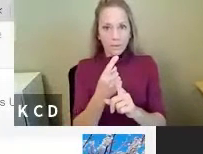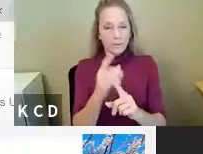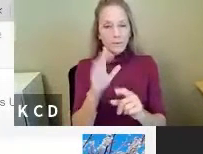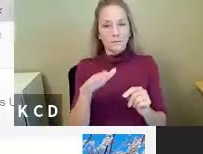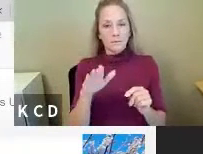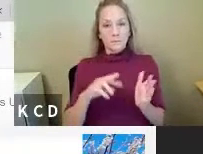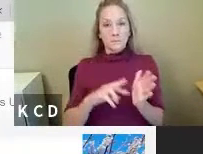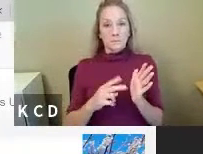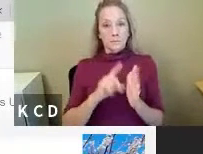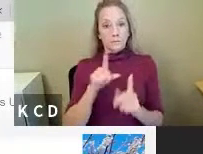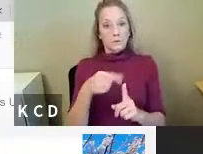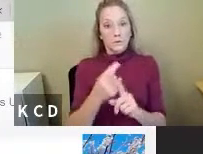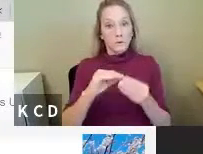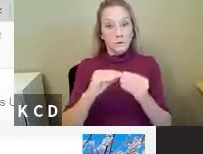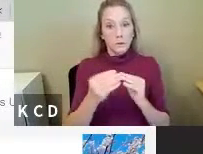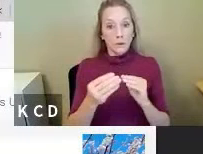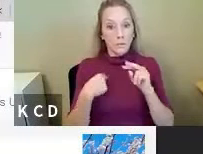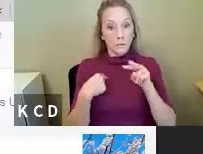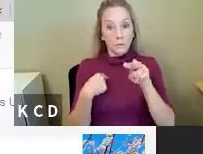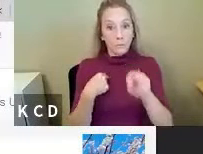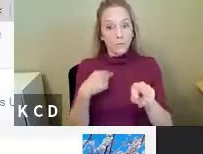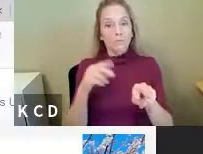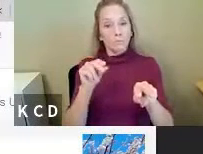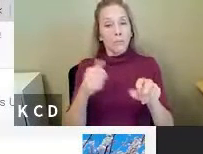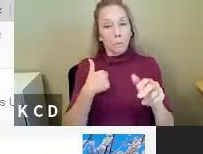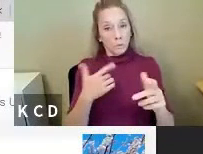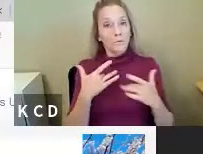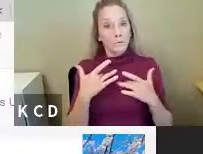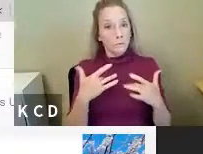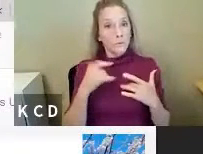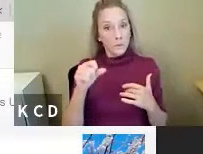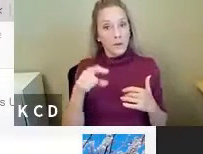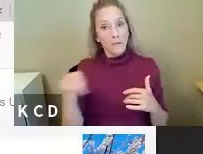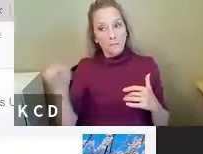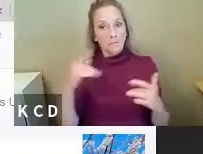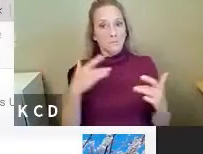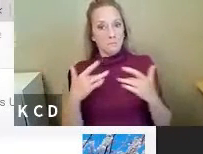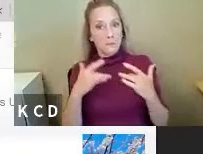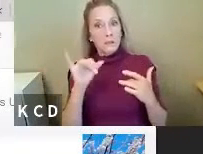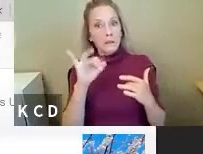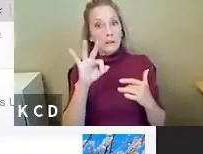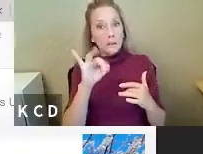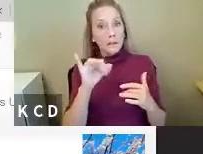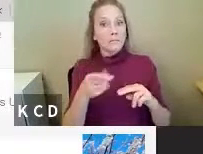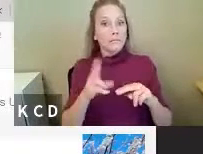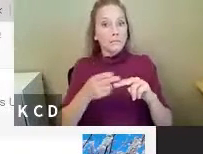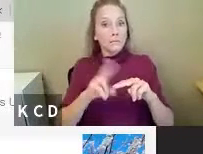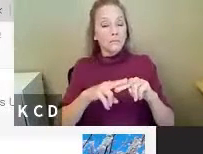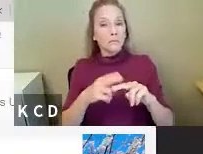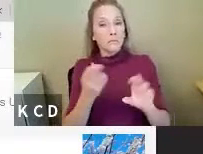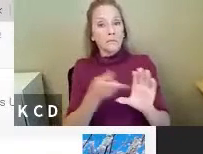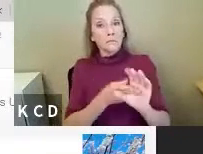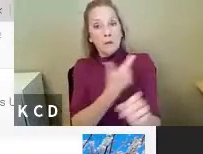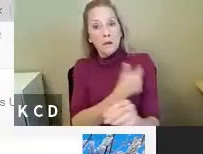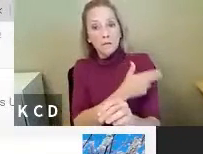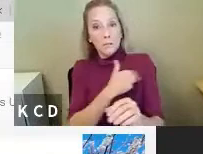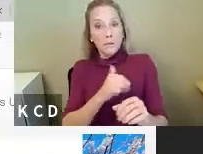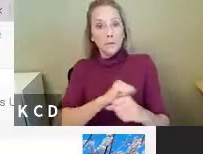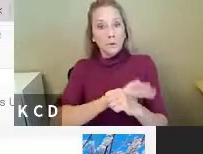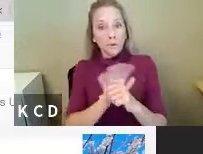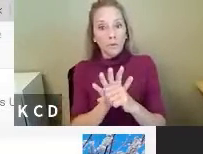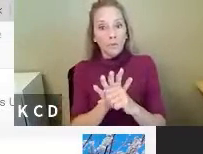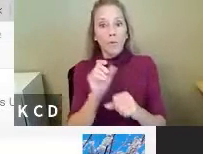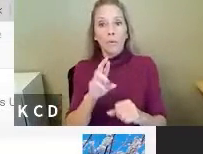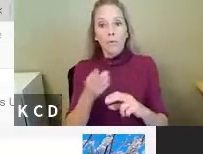just the numbers that we're looking at. We are concerned, and they are concerned about increased hospitalizations for COVID and some increase in ICU